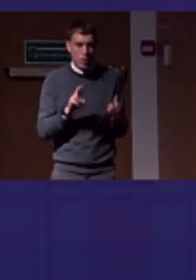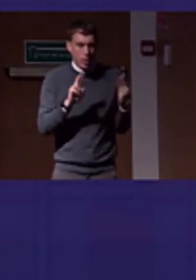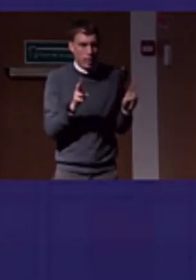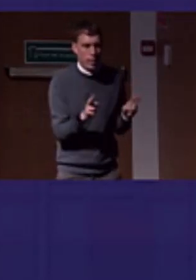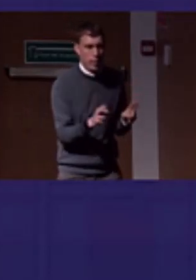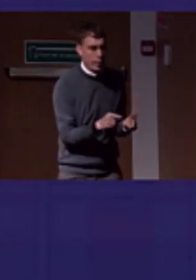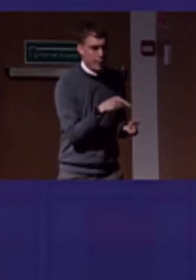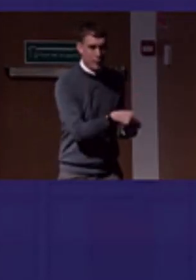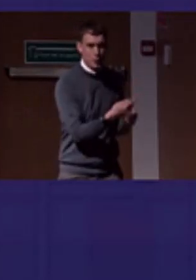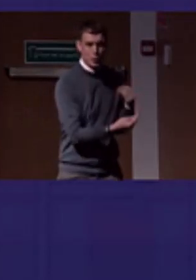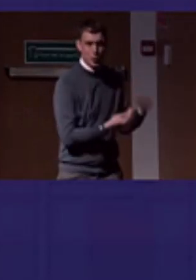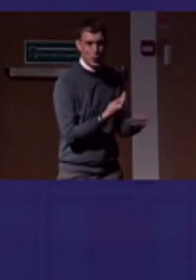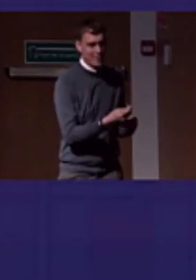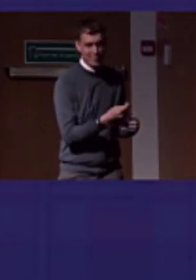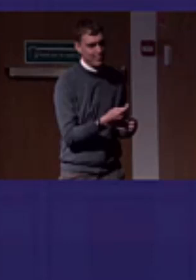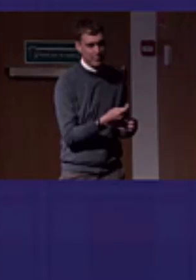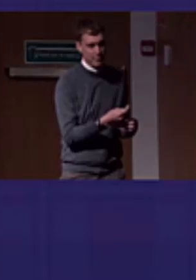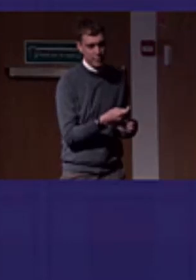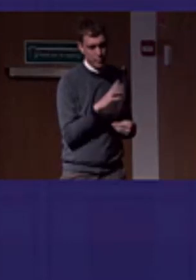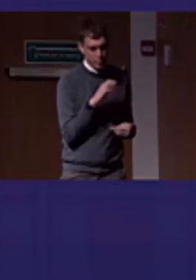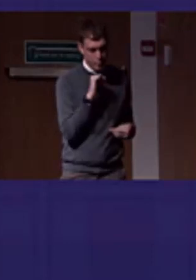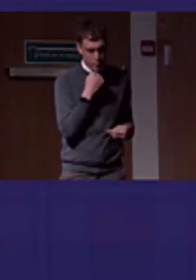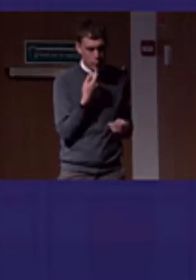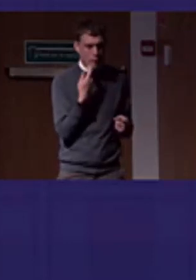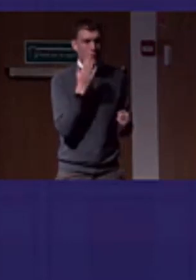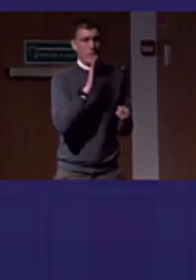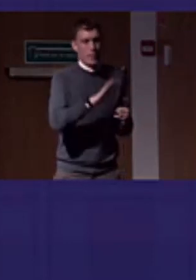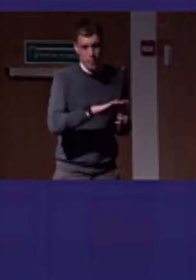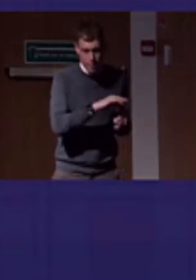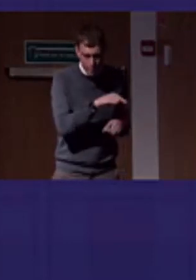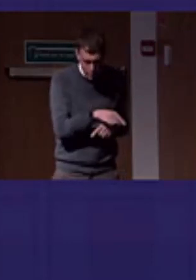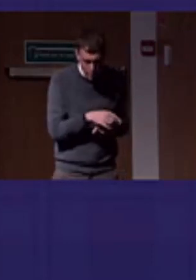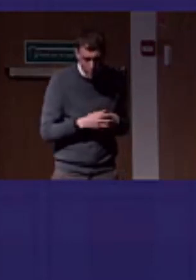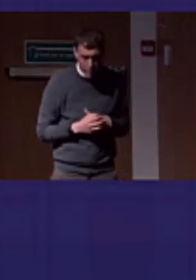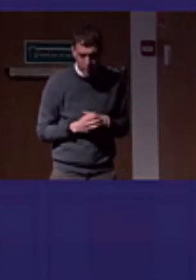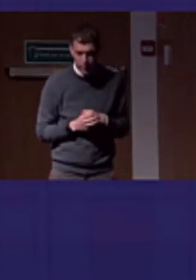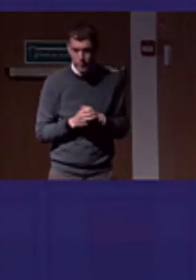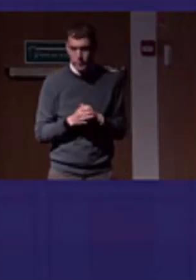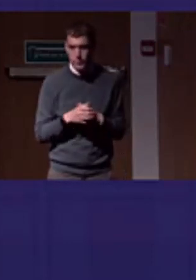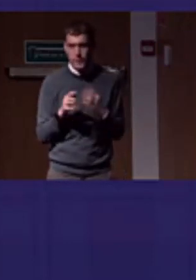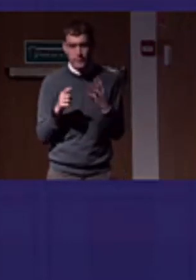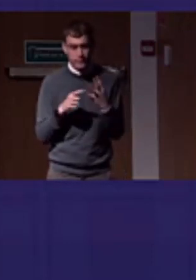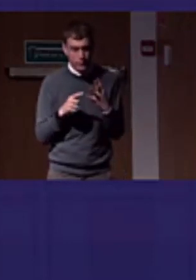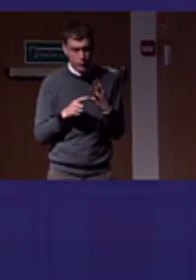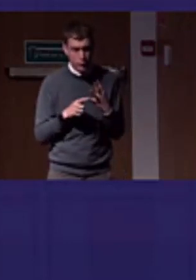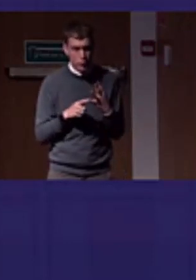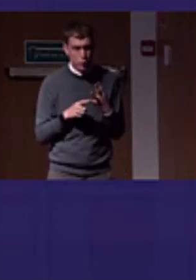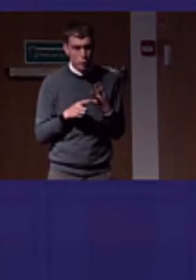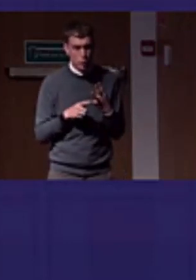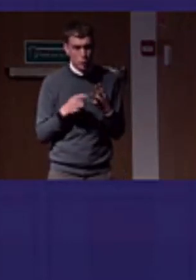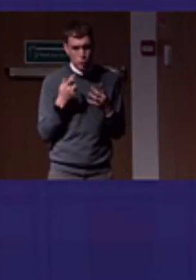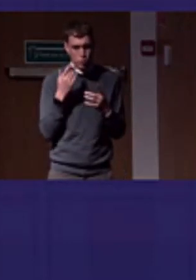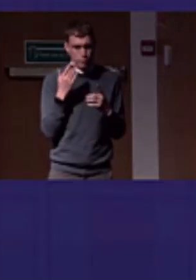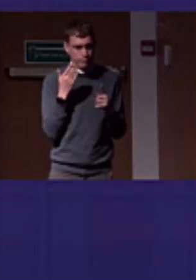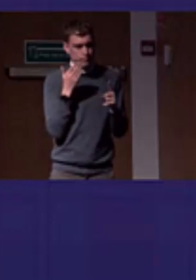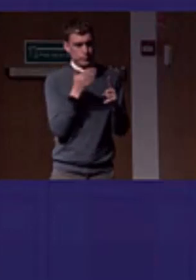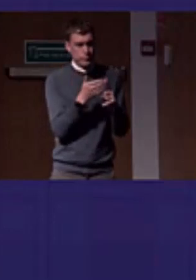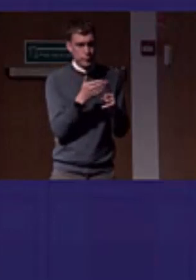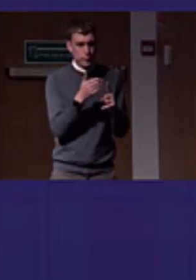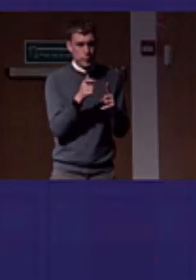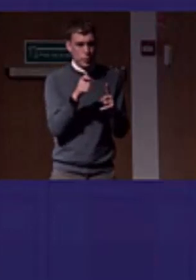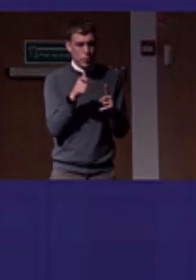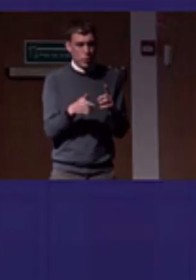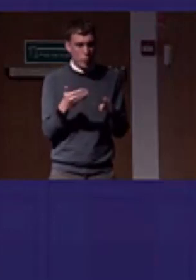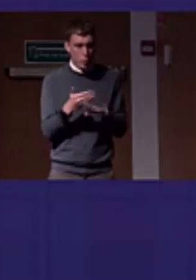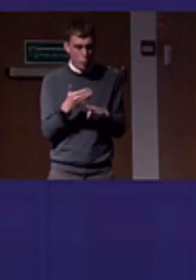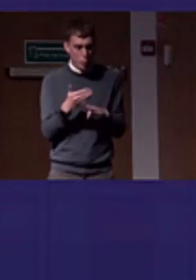be, because we don't need to stigma, right? Fourth, Don't assume people can't do specific work because